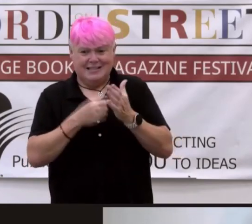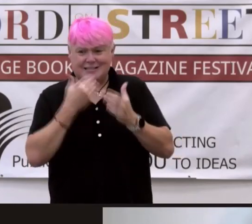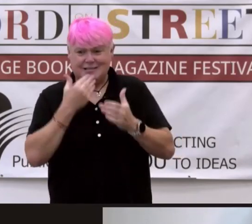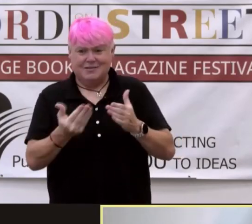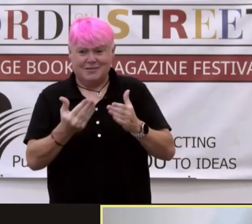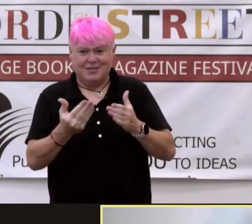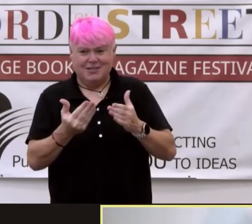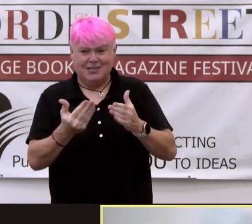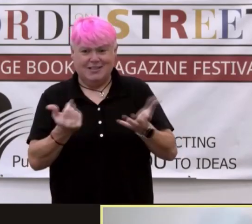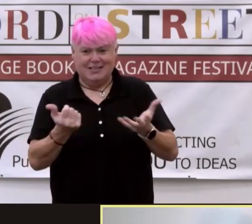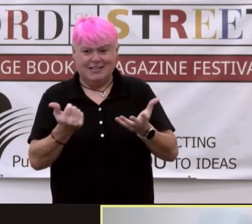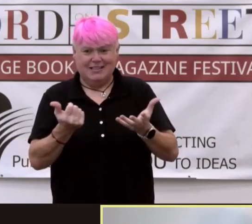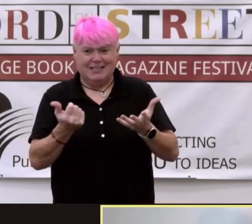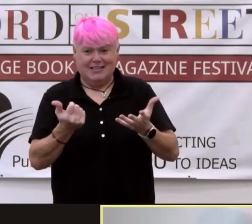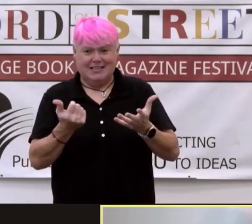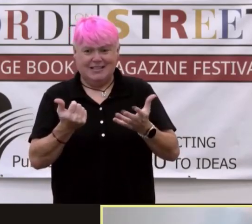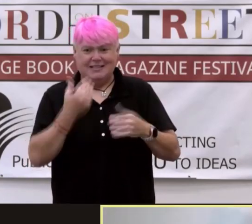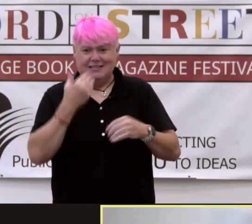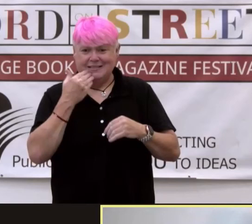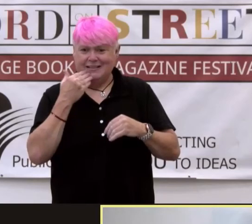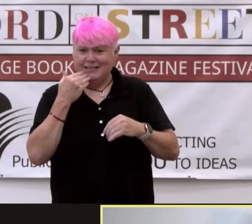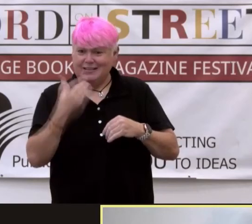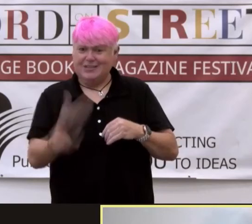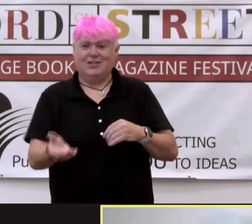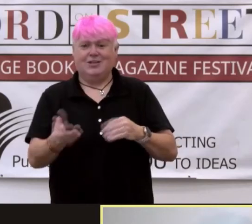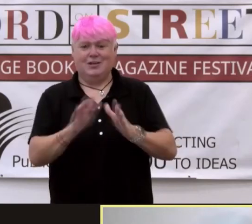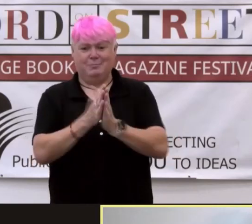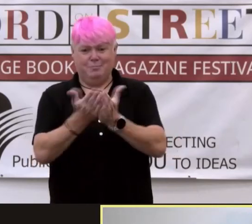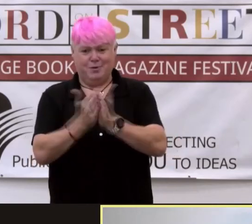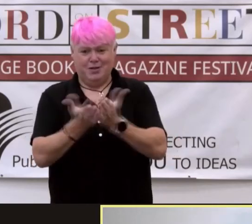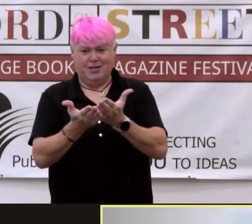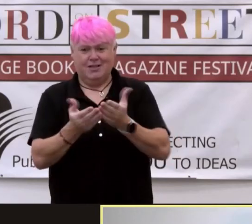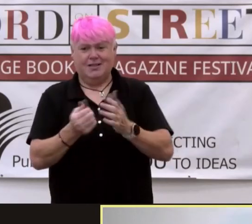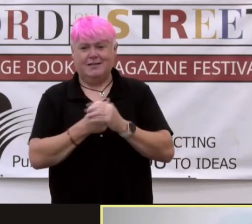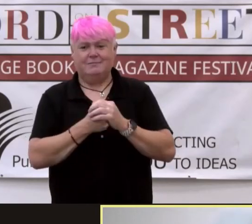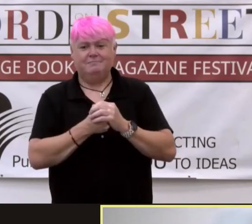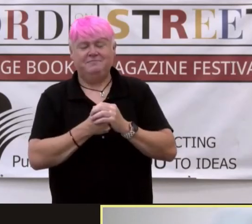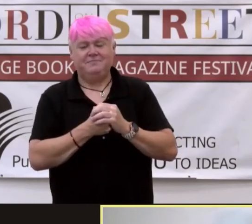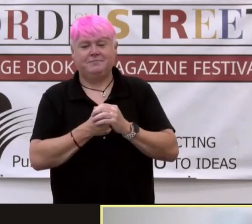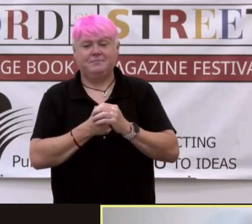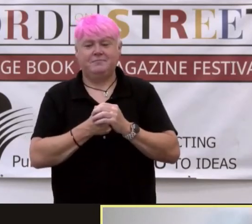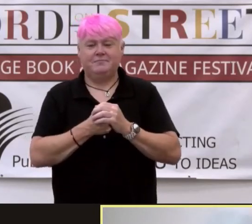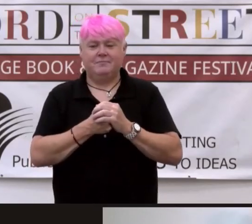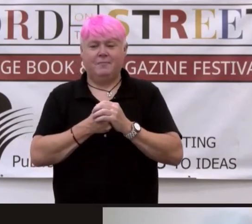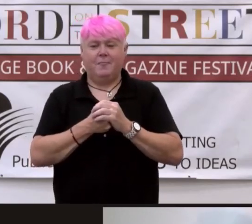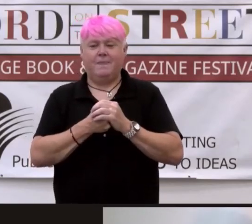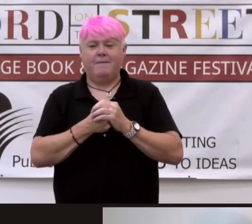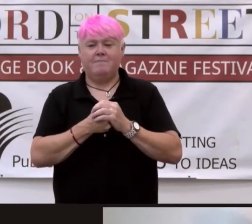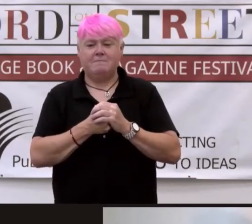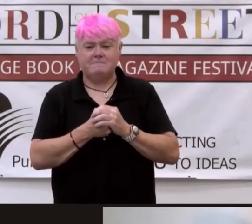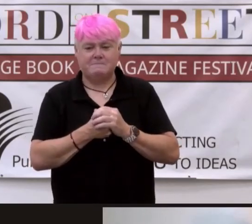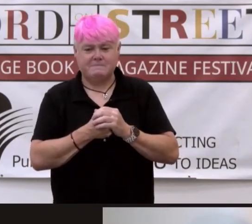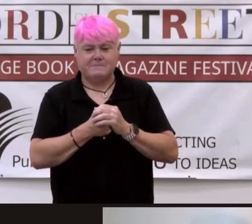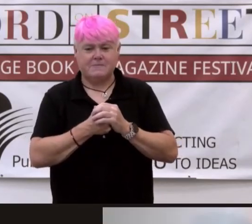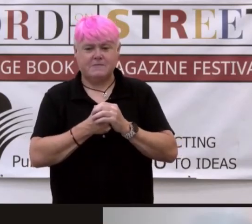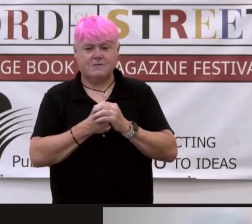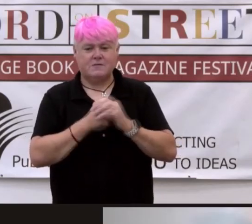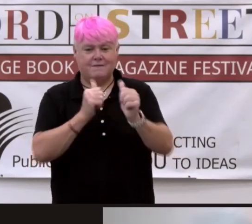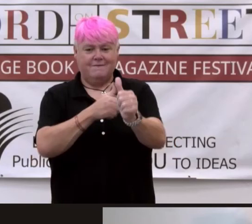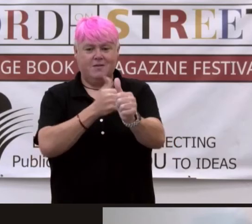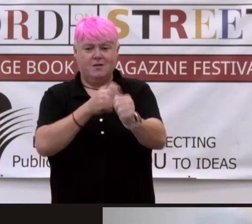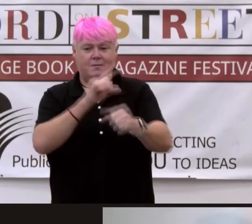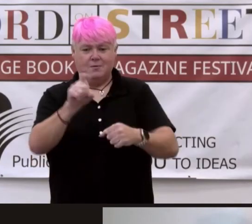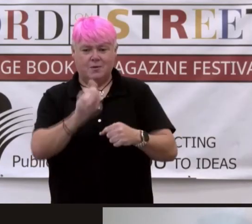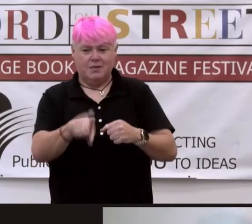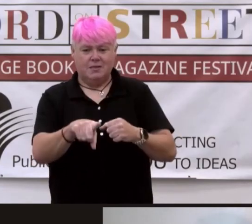It's like a masterclass in craft. It was so good. The Need. Yeah. Follow-up question from the